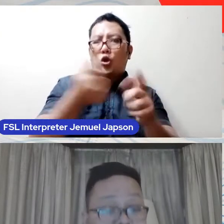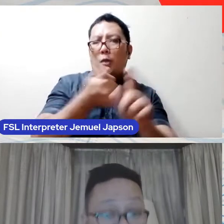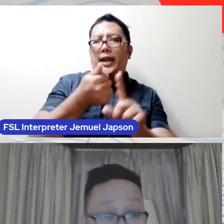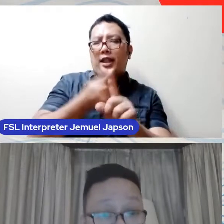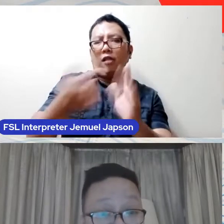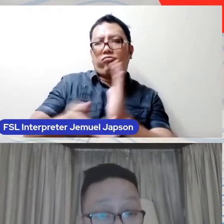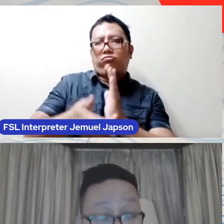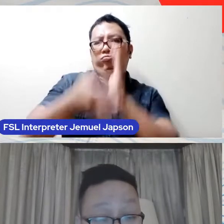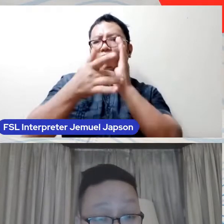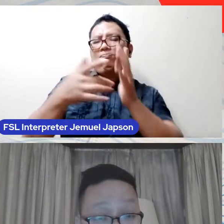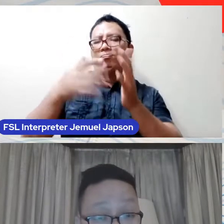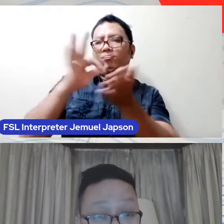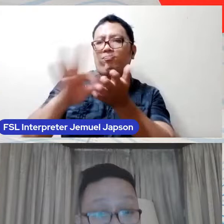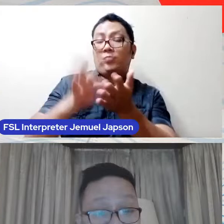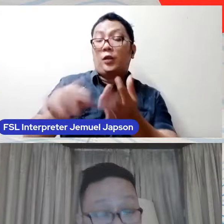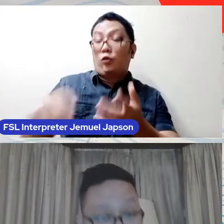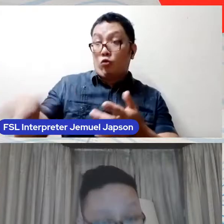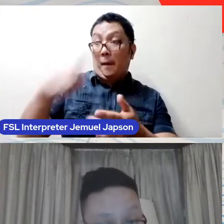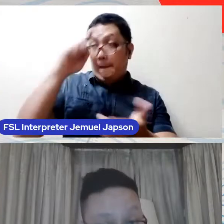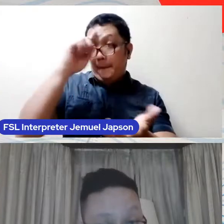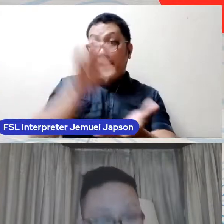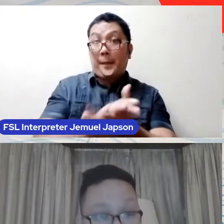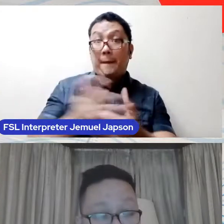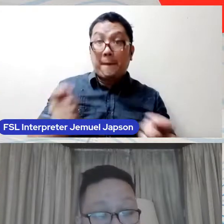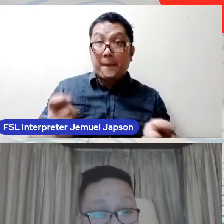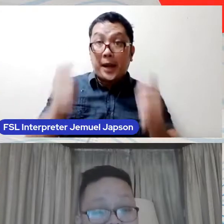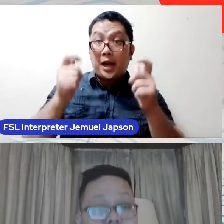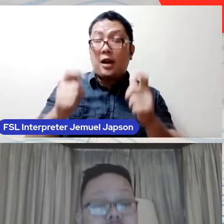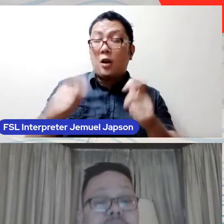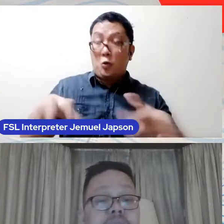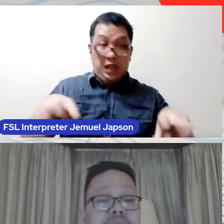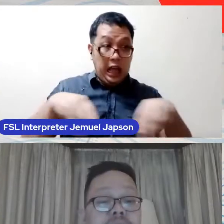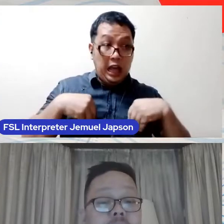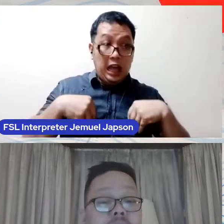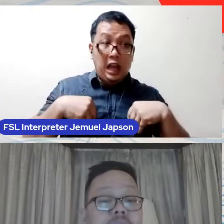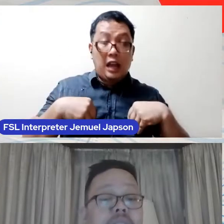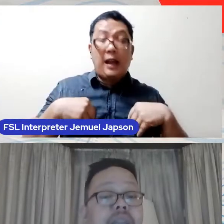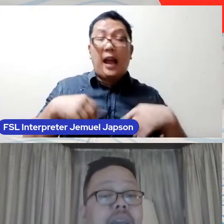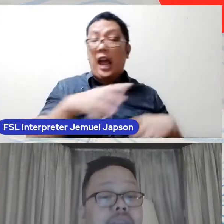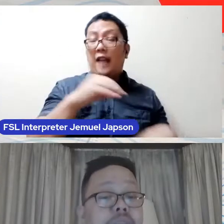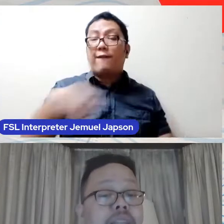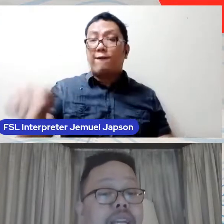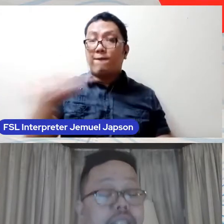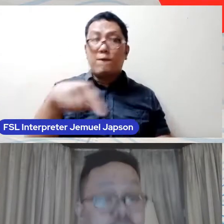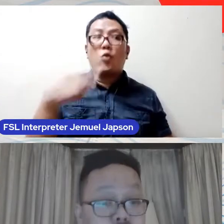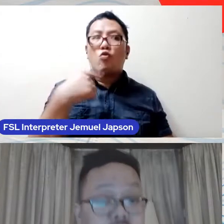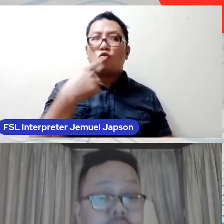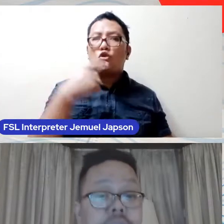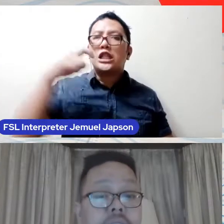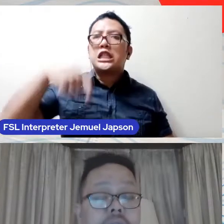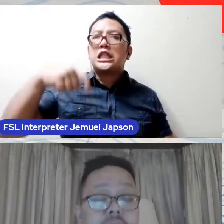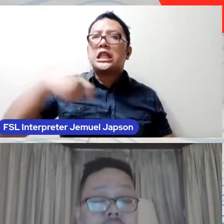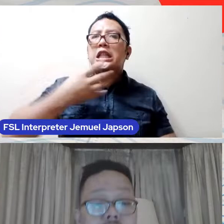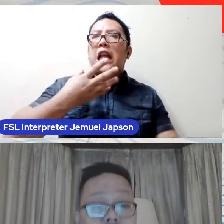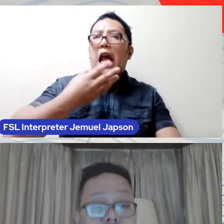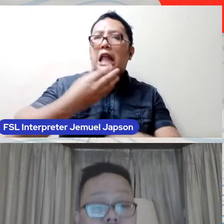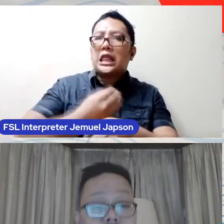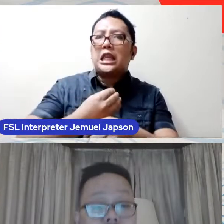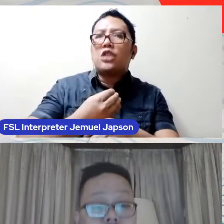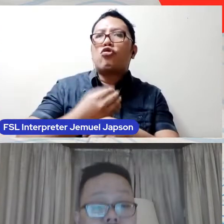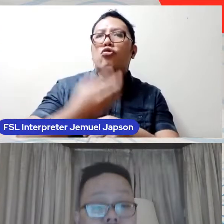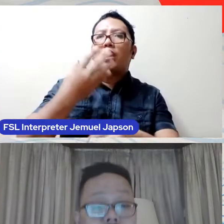sa mga maniniwala kaagad, yung tatanggapin ito, at para dun sa mga kailangan pa ng additional